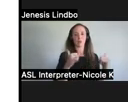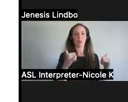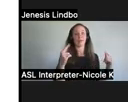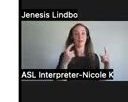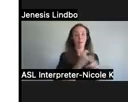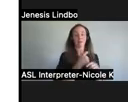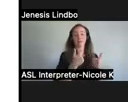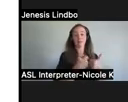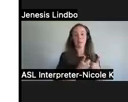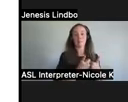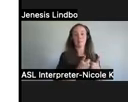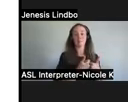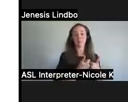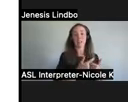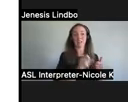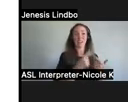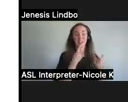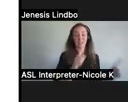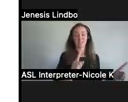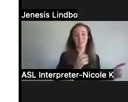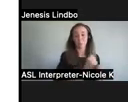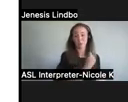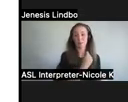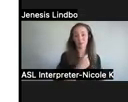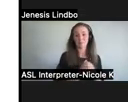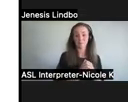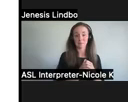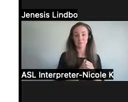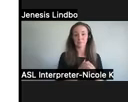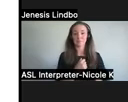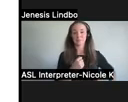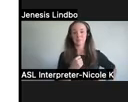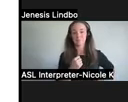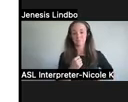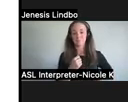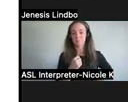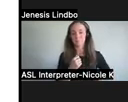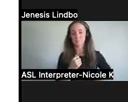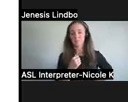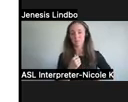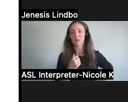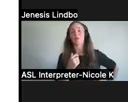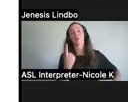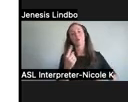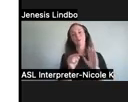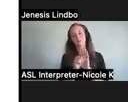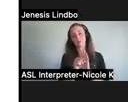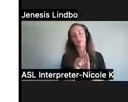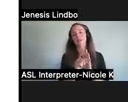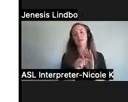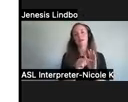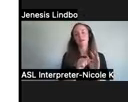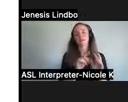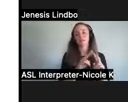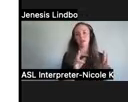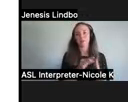really optimize it so they can actually play them effectively as well. So one other big drawback of the quad stick, though, because of how customizable it is,